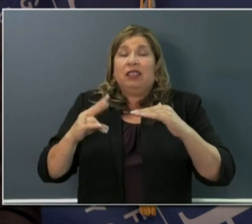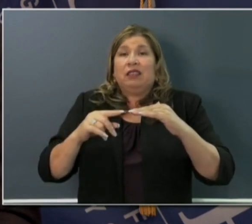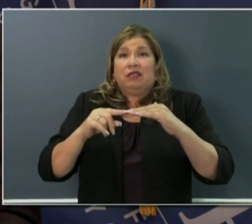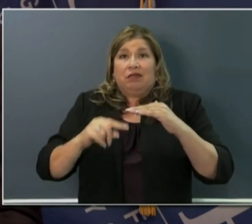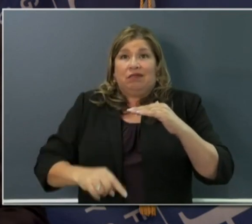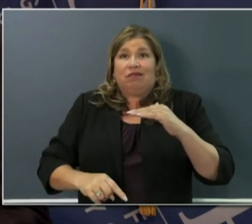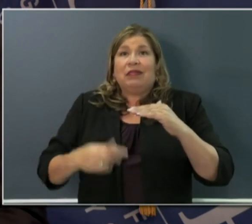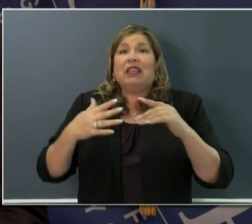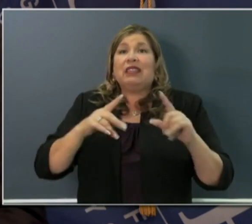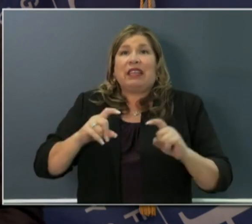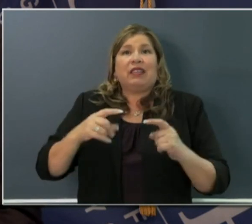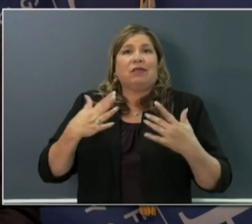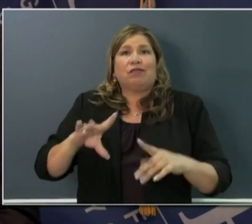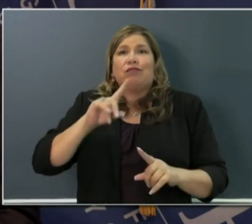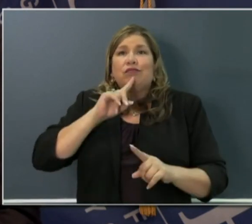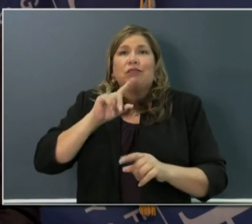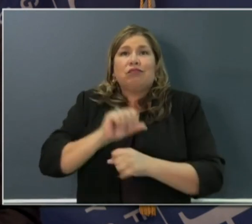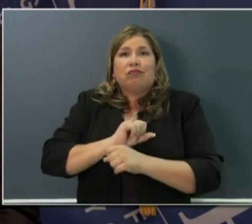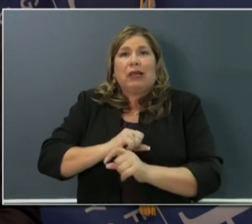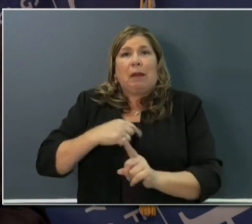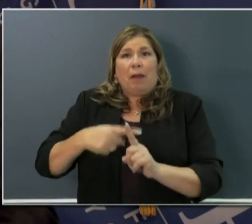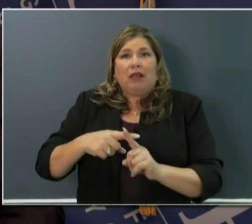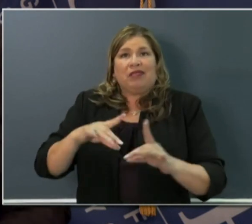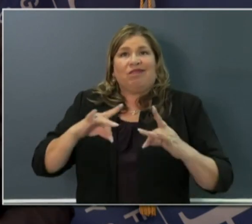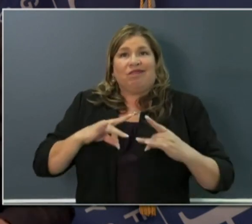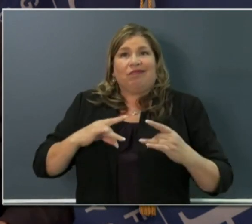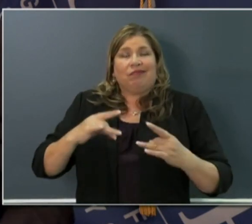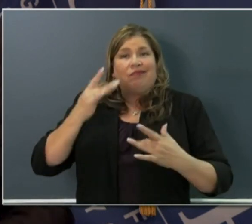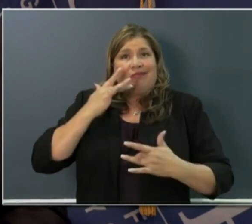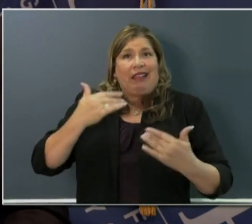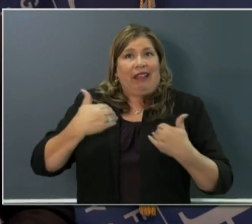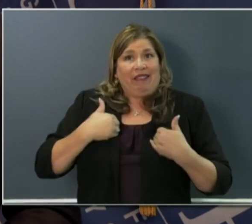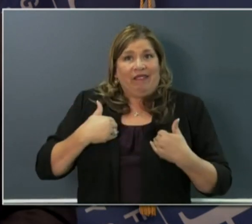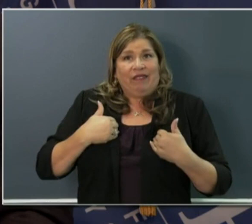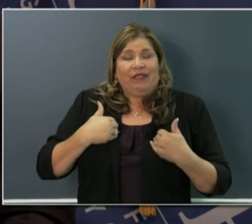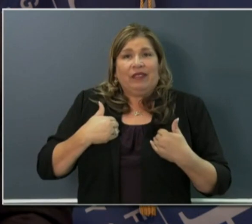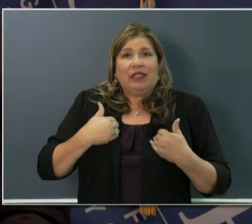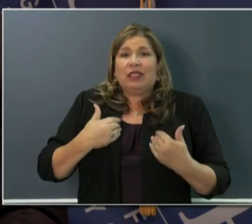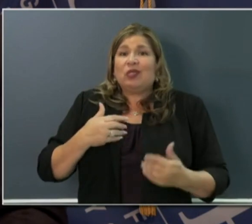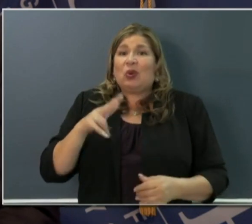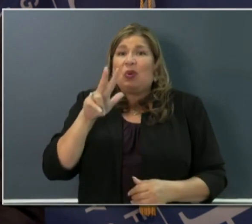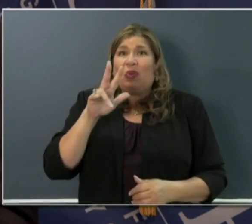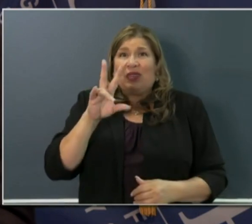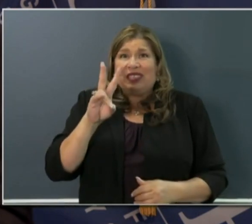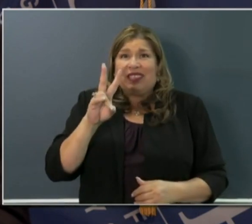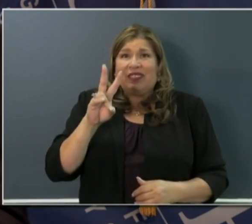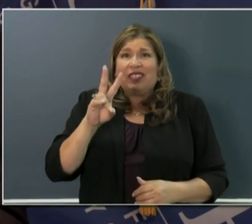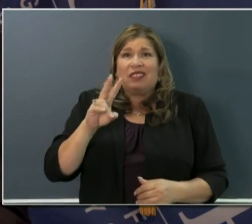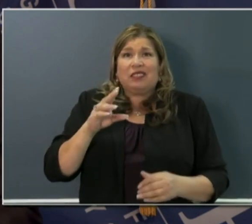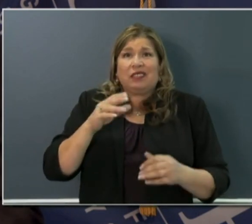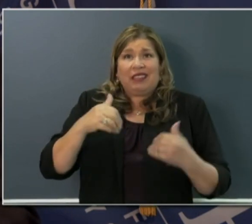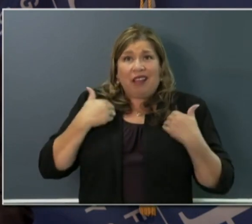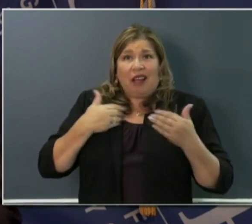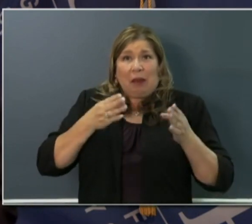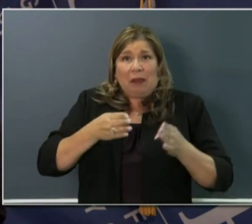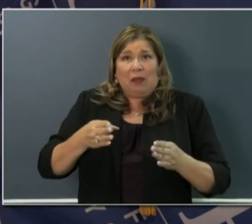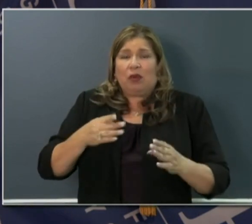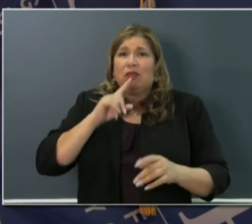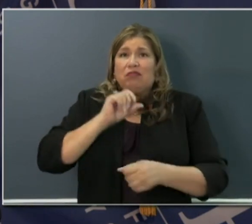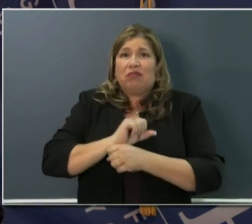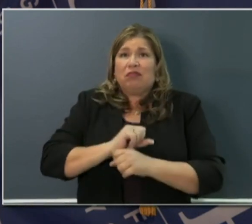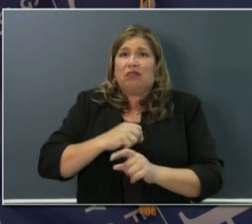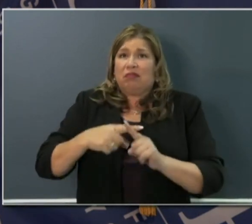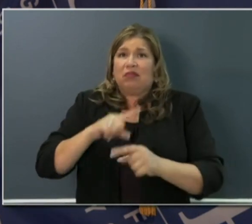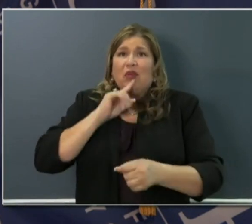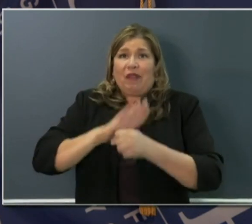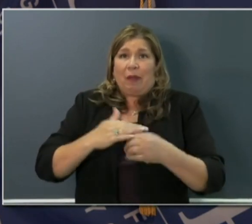that have been tested positive in the state of California. So three dozen young folks have been tested positive. 51%